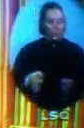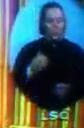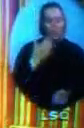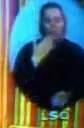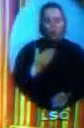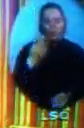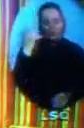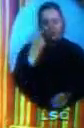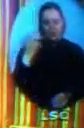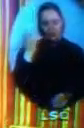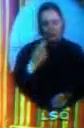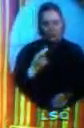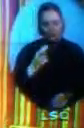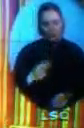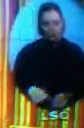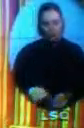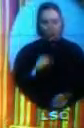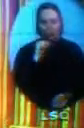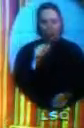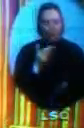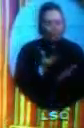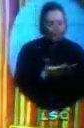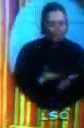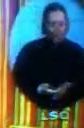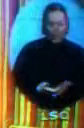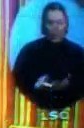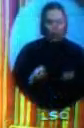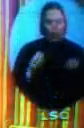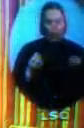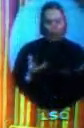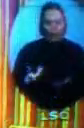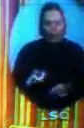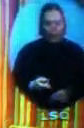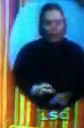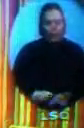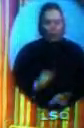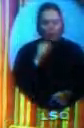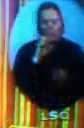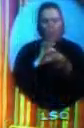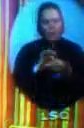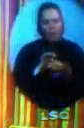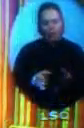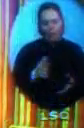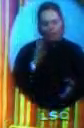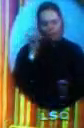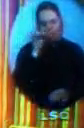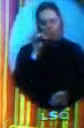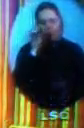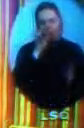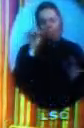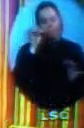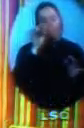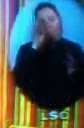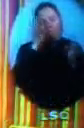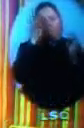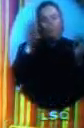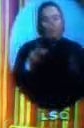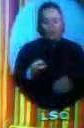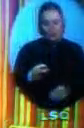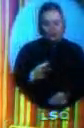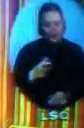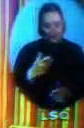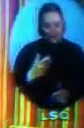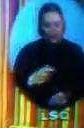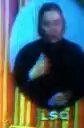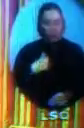fact. There's absolutely nothing to that. It is completely fantasy number. Mr. Speaker, we are getting the best airplane at the best